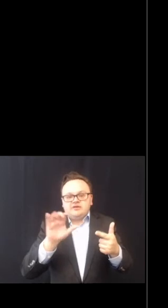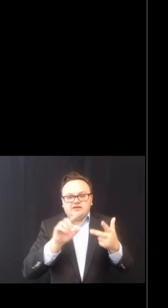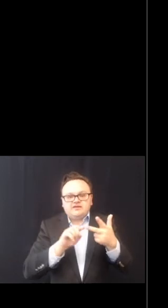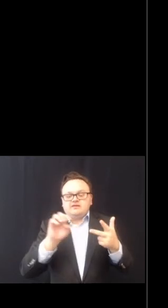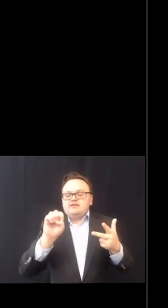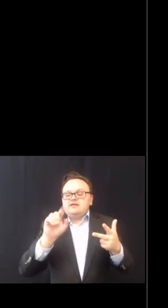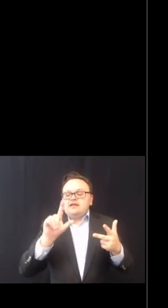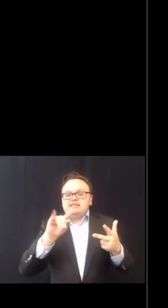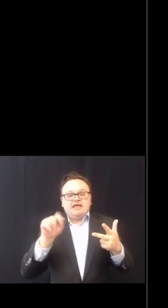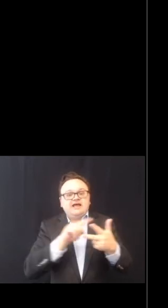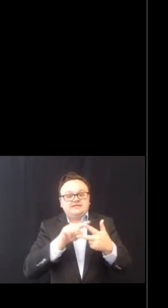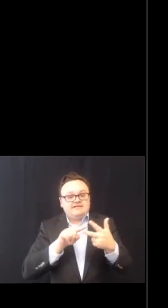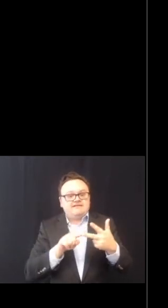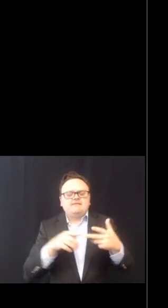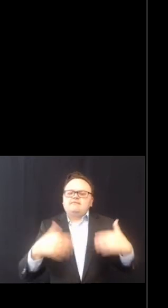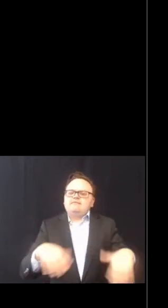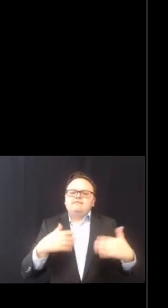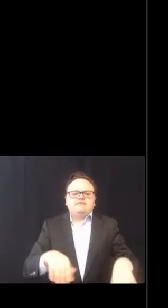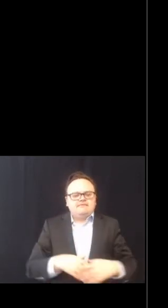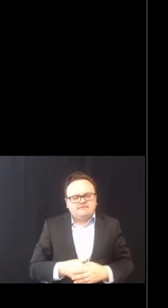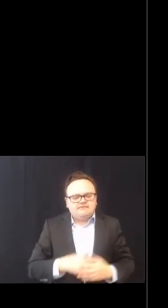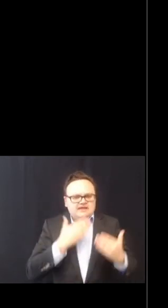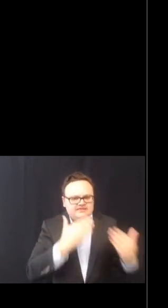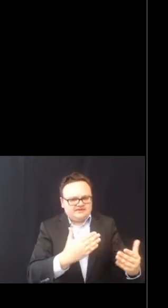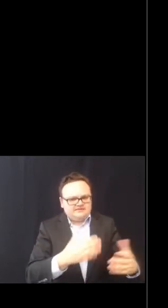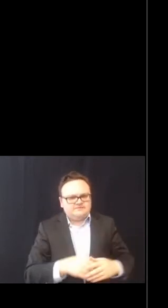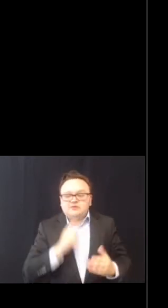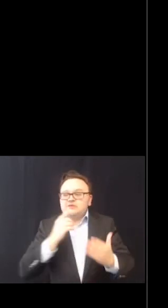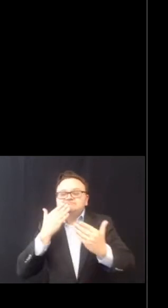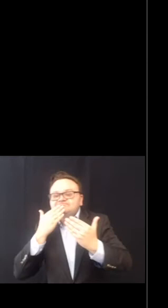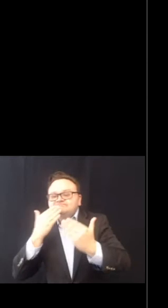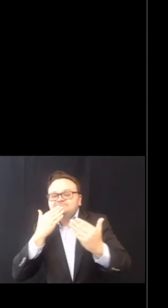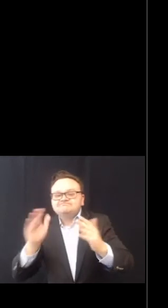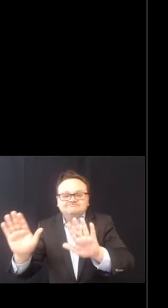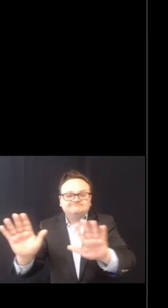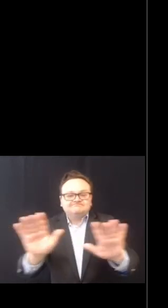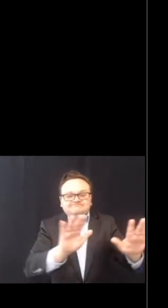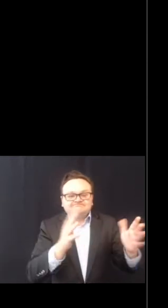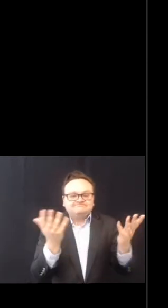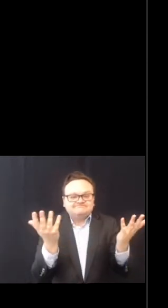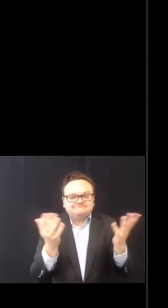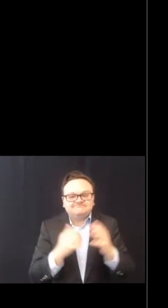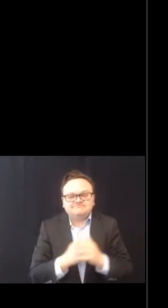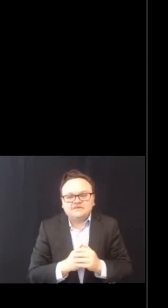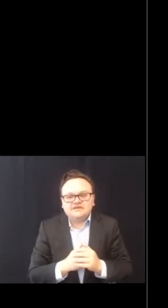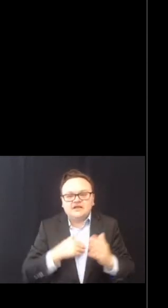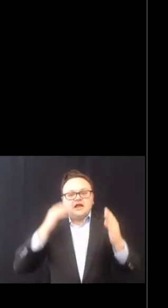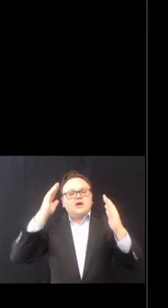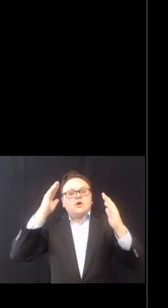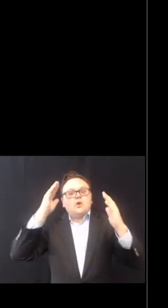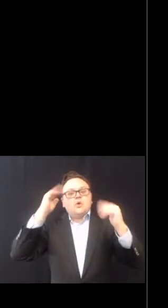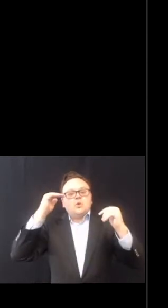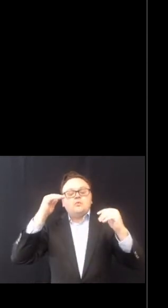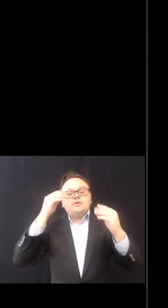guys. So thank you to everybody, and hopefully this gets out that we've done what we've